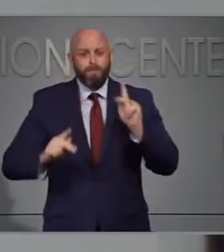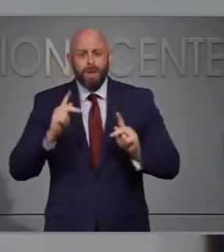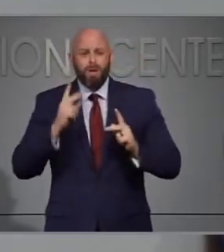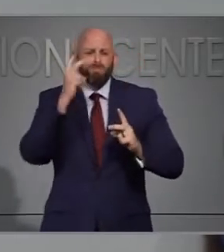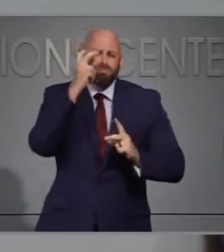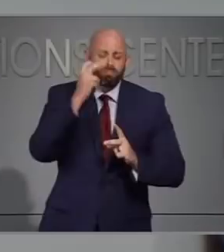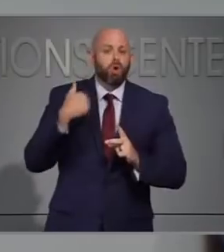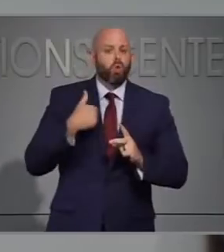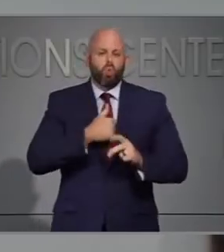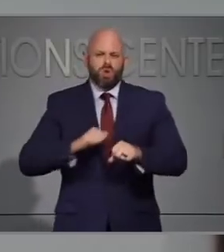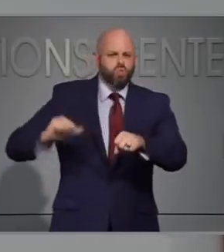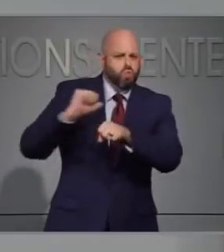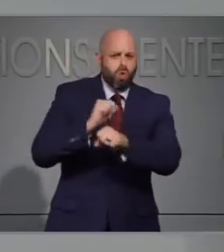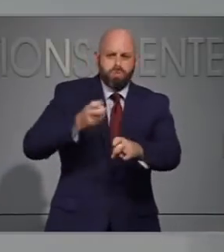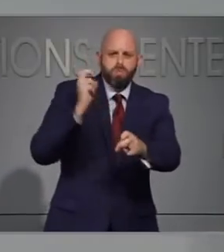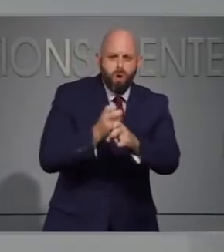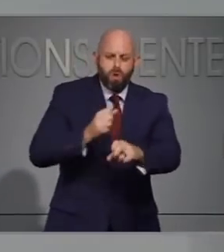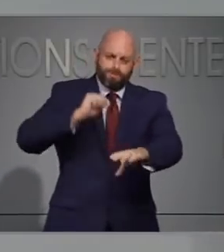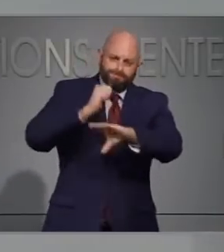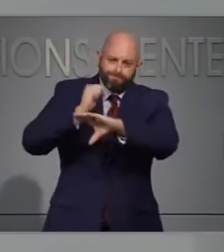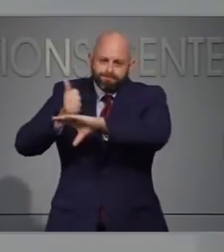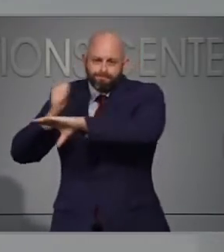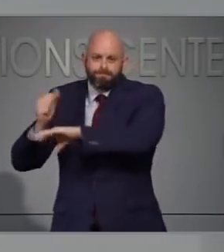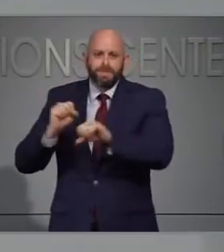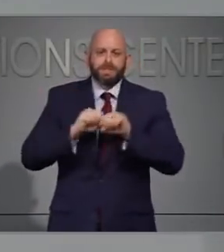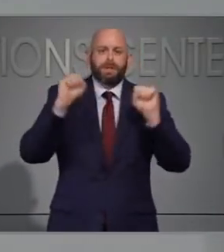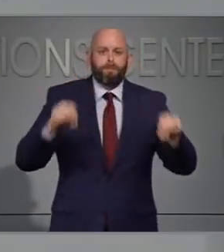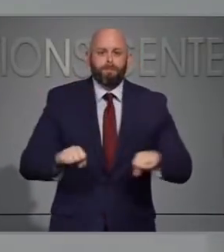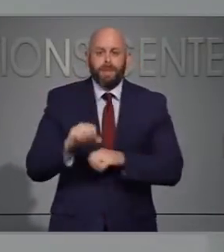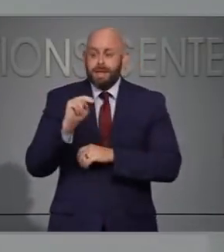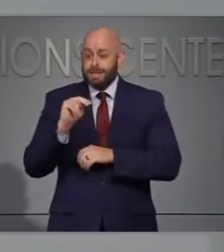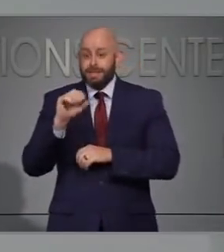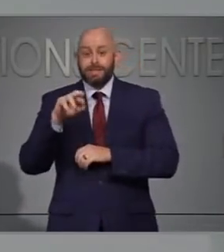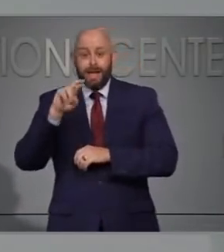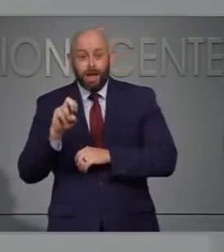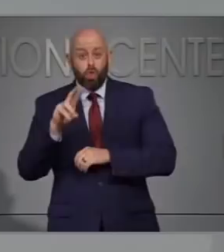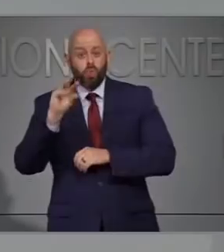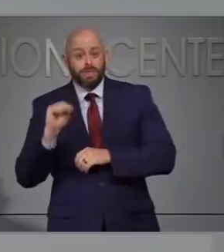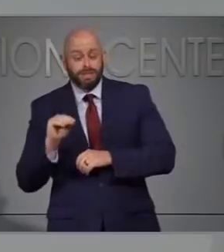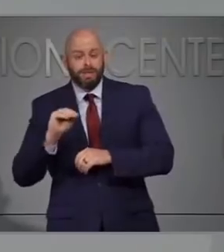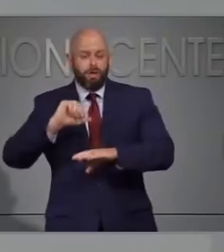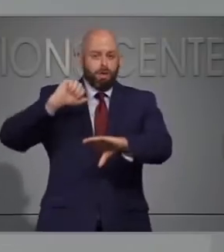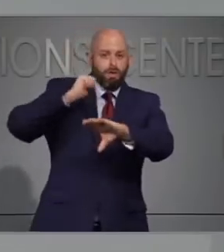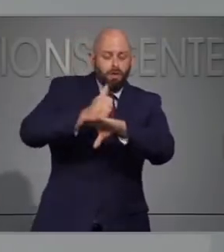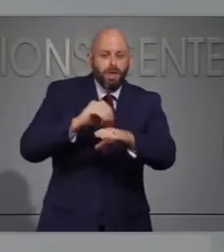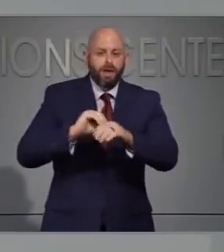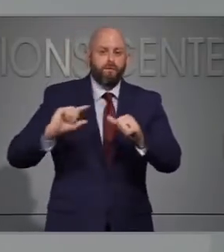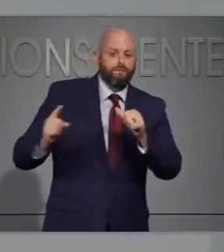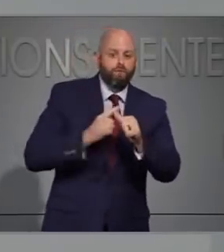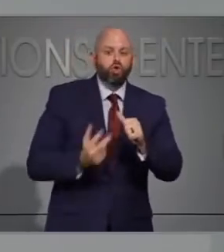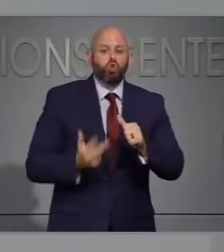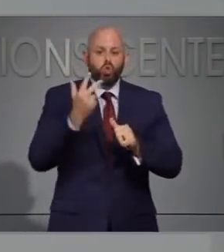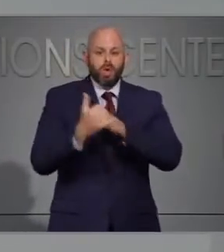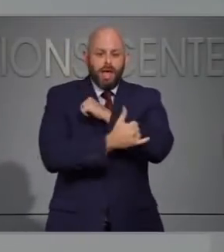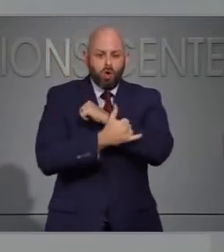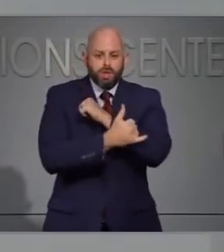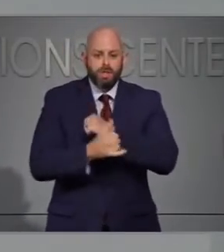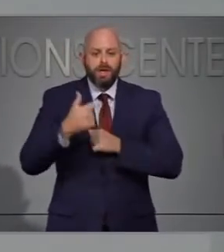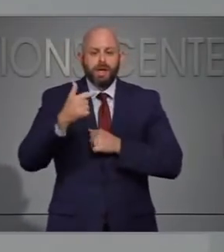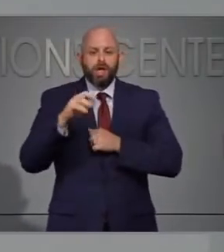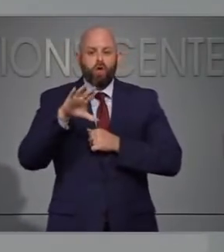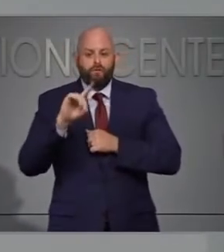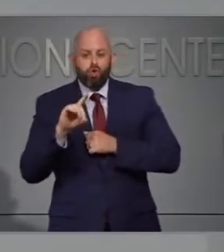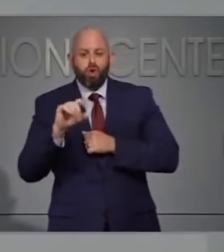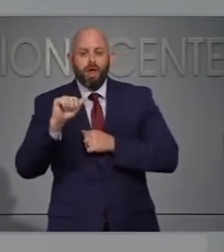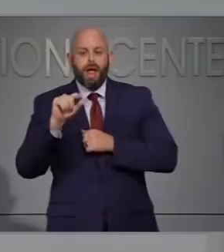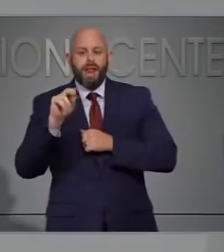we began to work. NC Care 360 launched in our first 3 counties, the mighty Guilford, Alamance, and Rockingham, on March